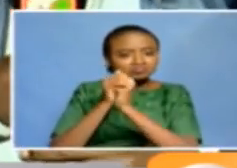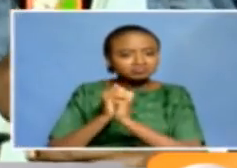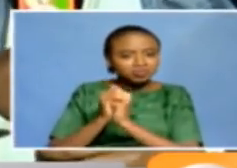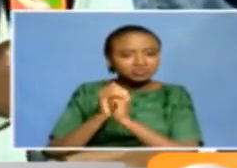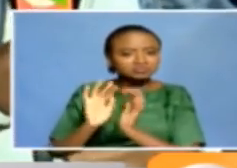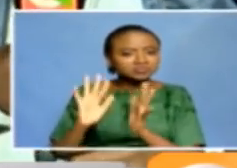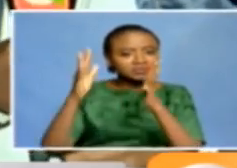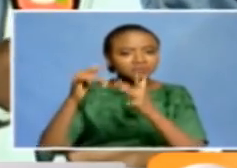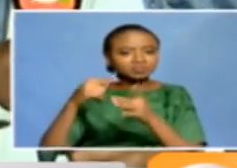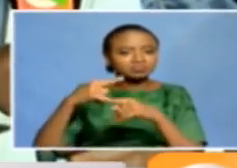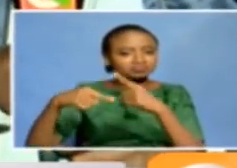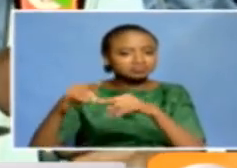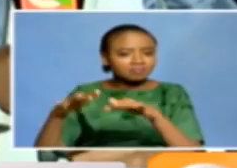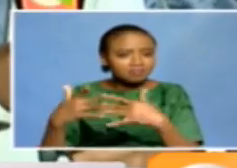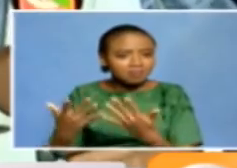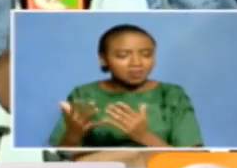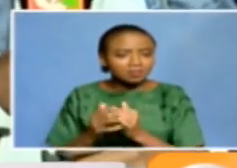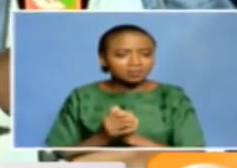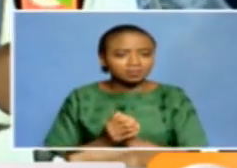there?